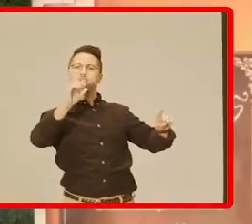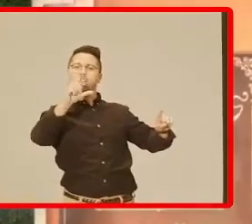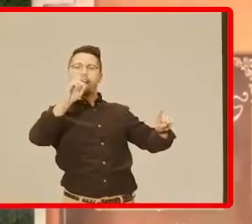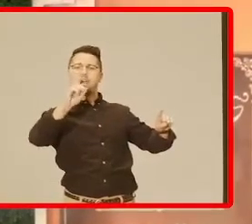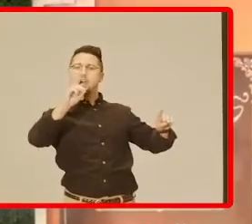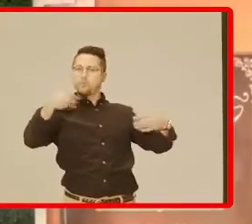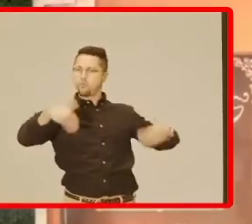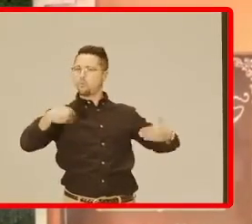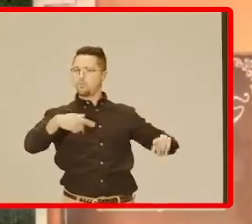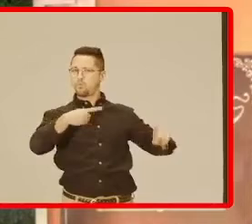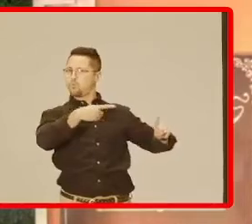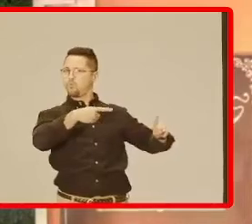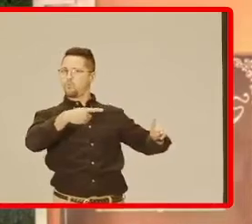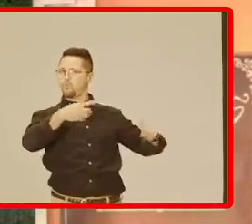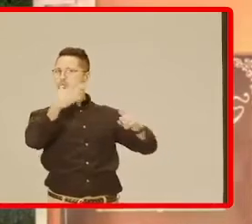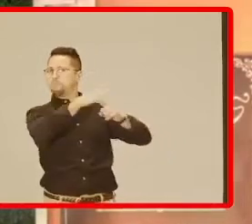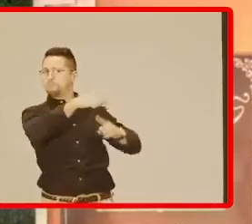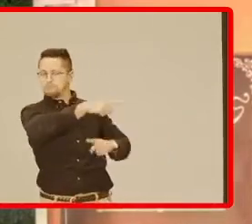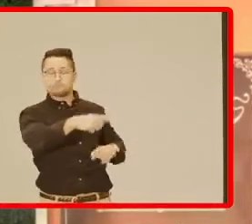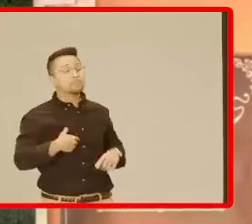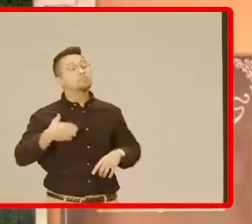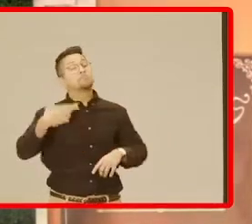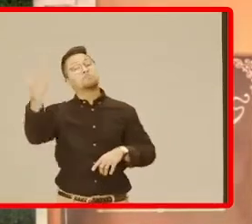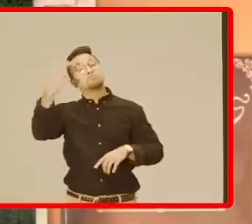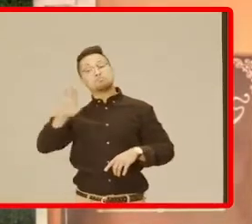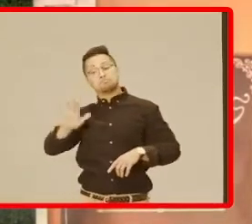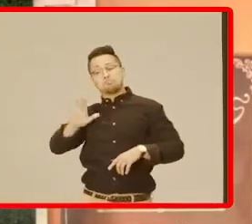Because of Chris's accomplishments,